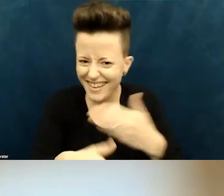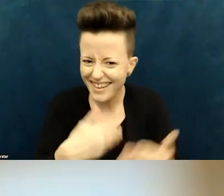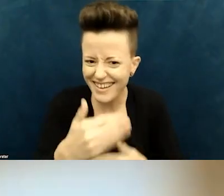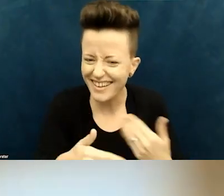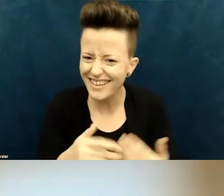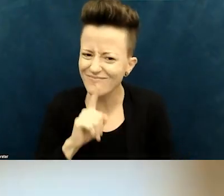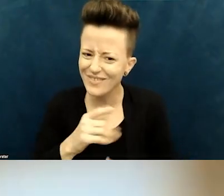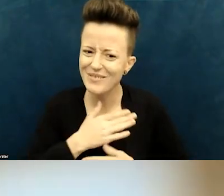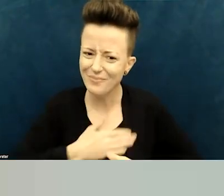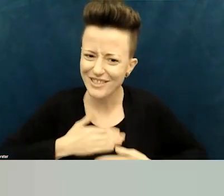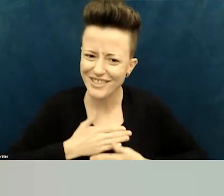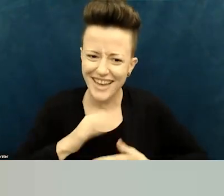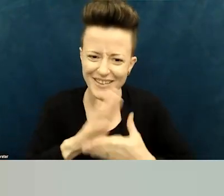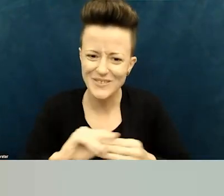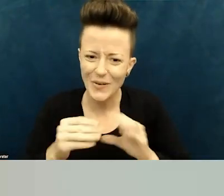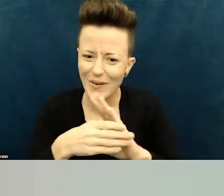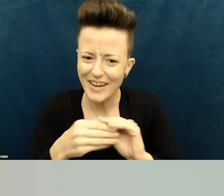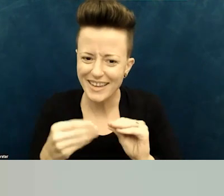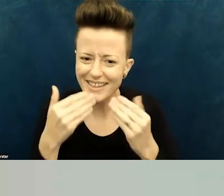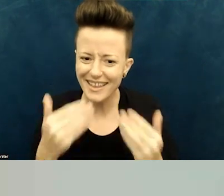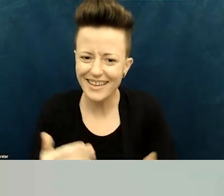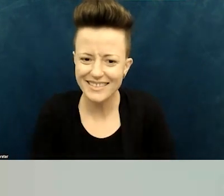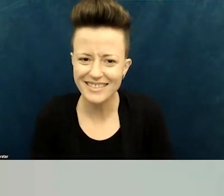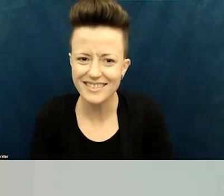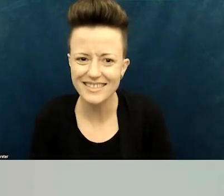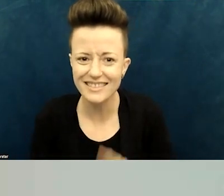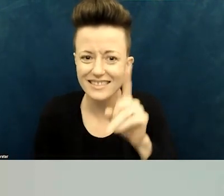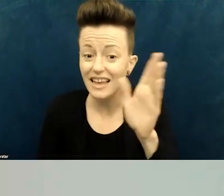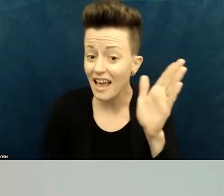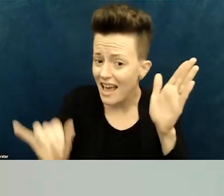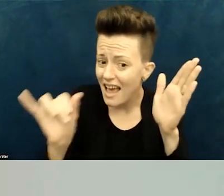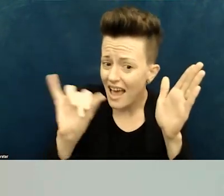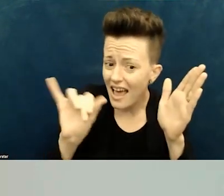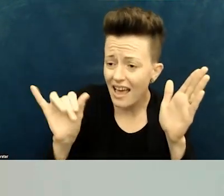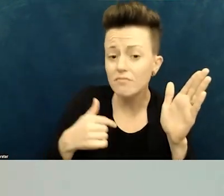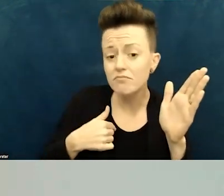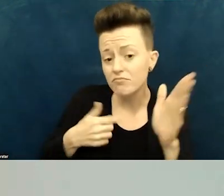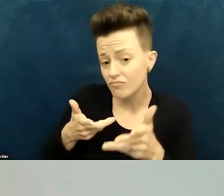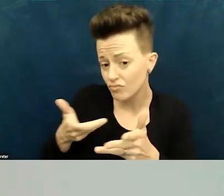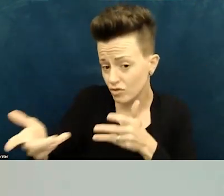appreciate that. And like talking to other people,